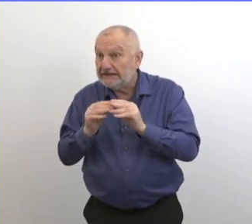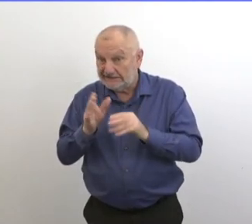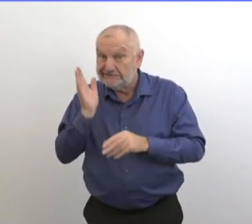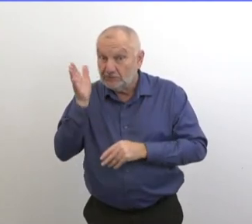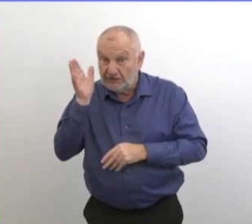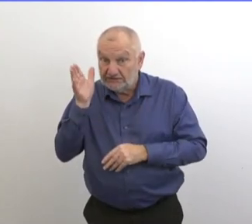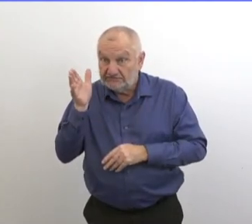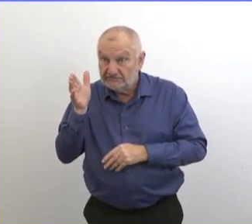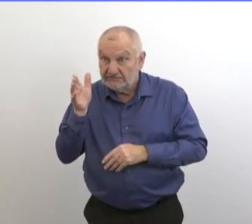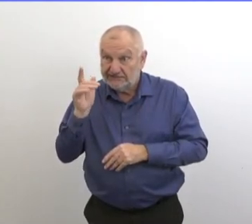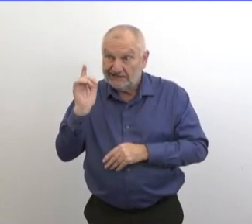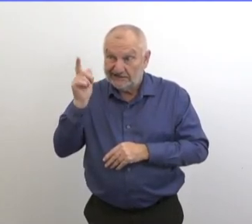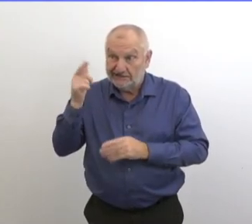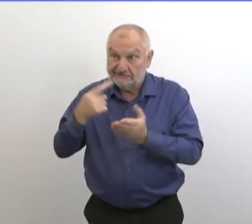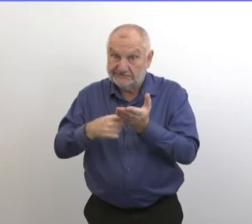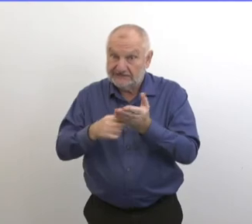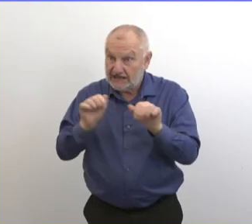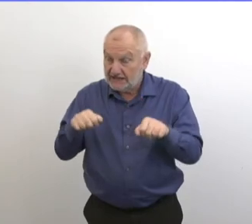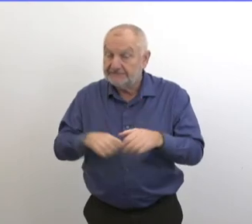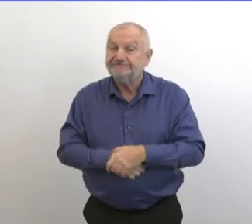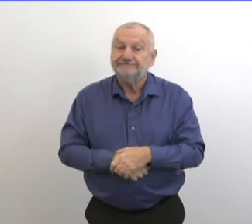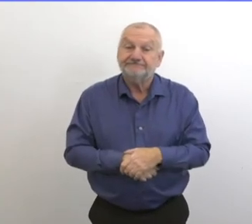kinds of questions.